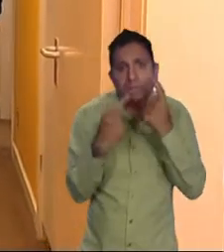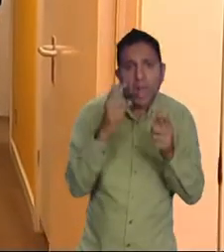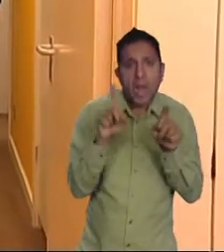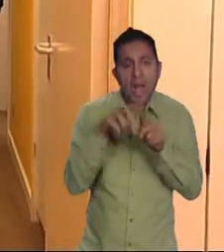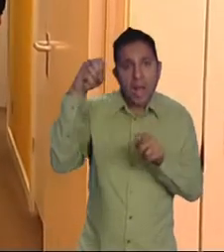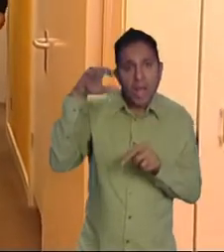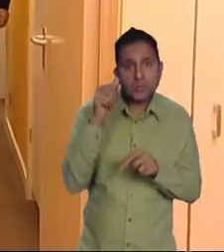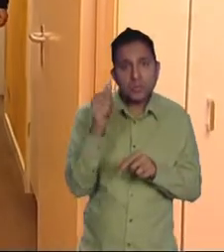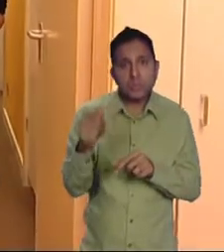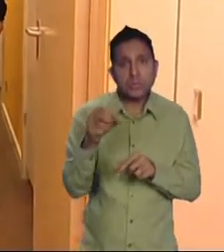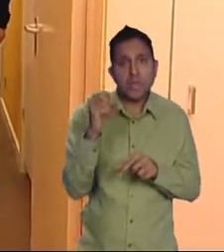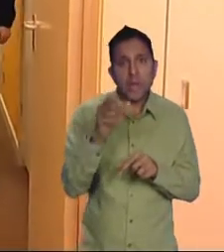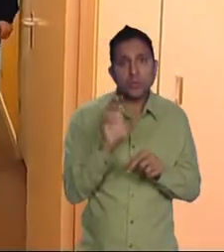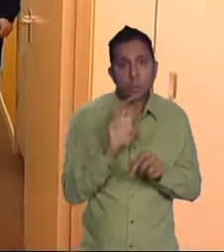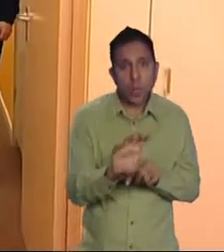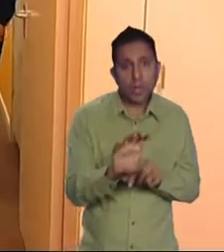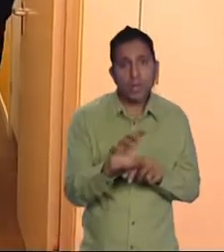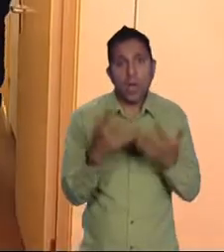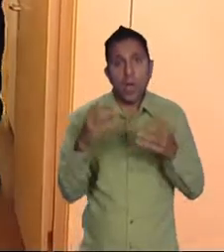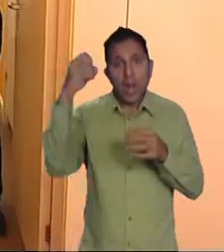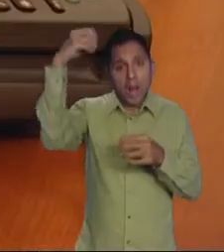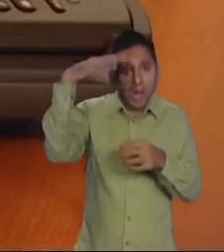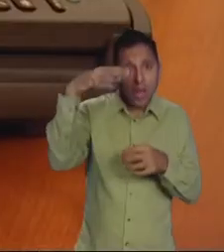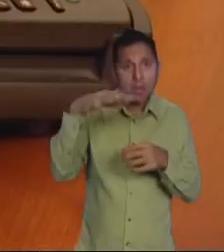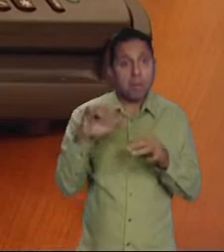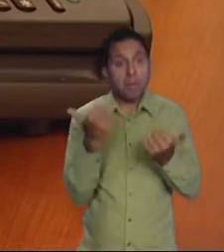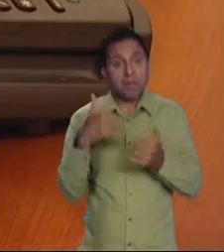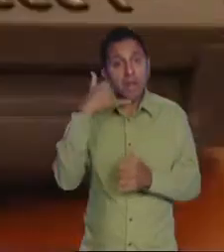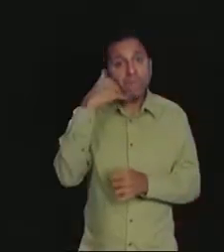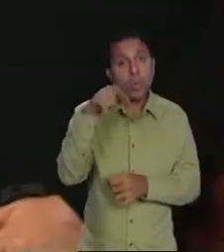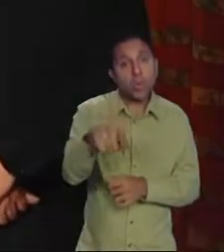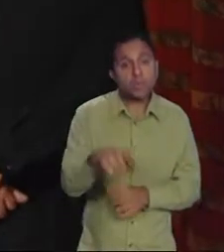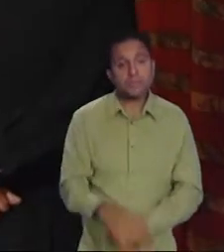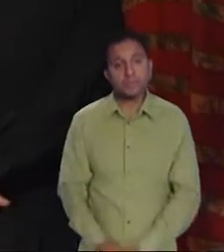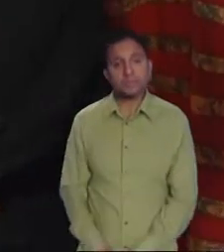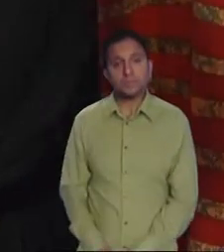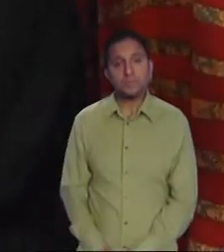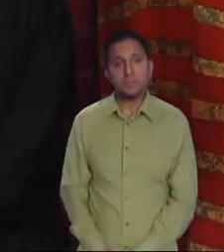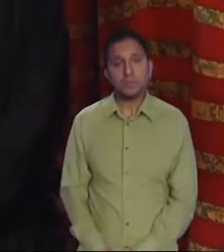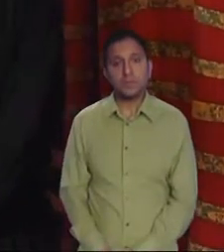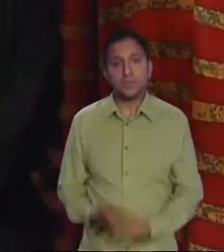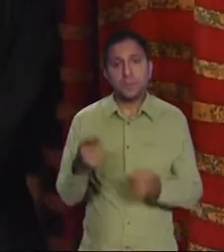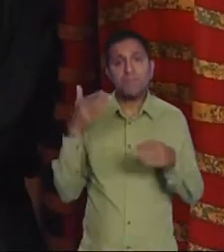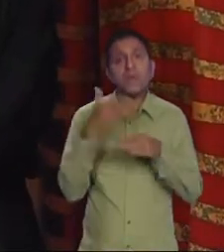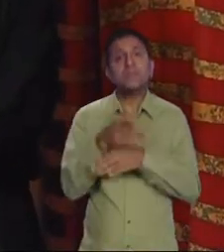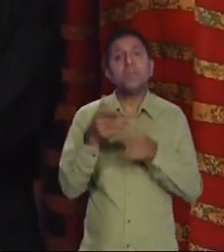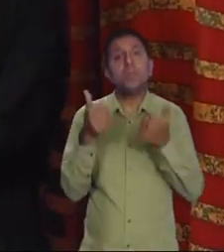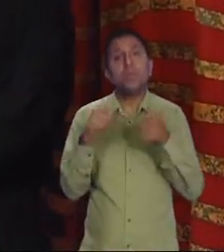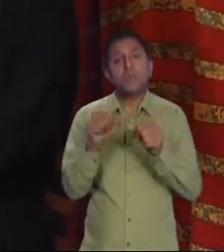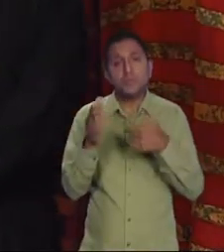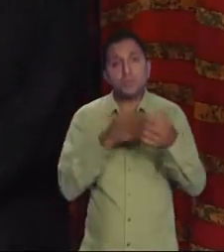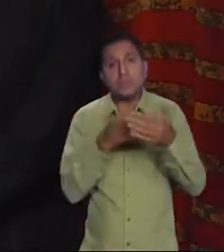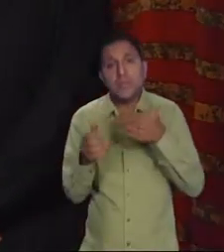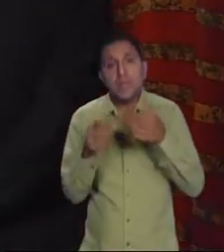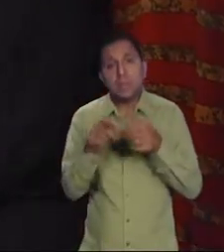socket, or even an overhead light, or perhaps a telephone. One of the most effective ways of dealing with a bug